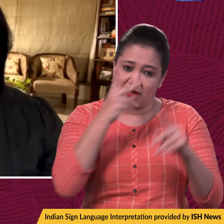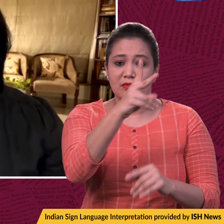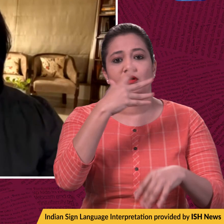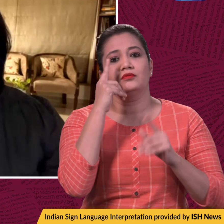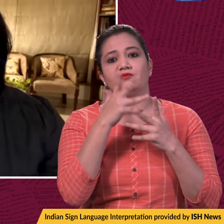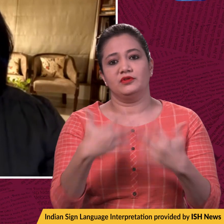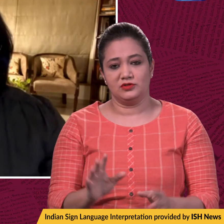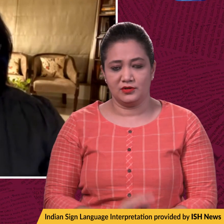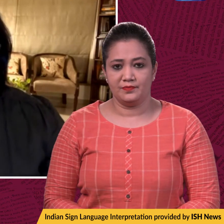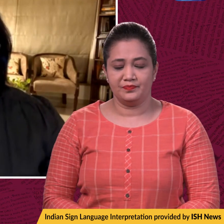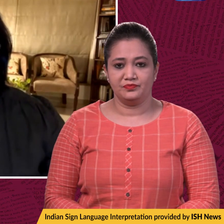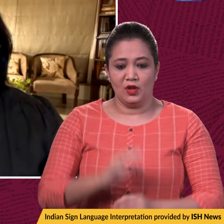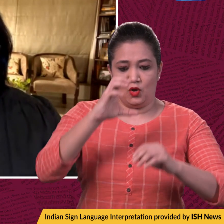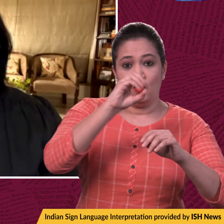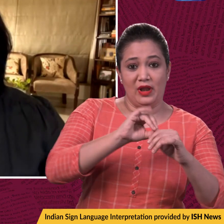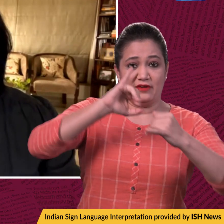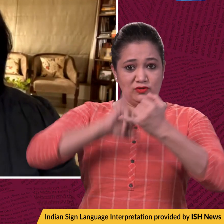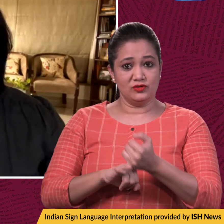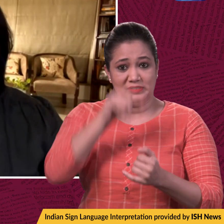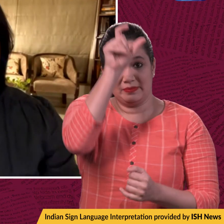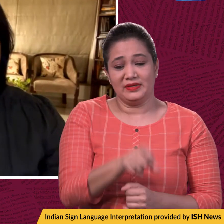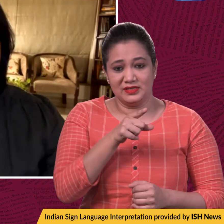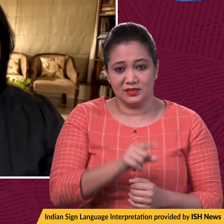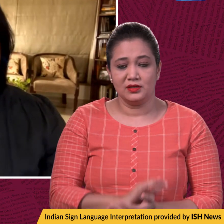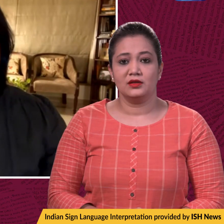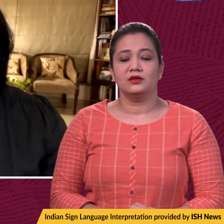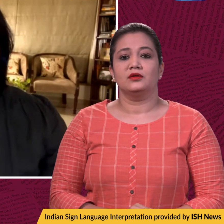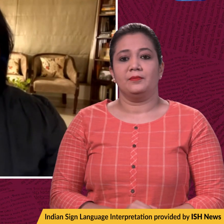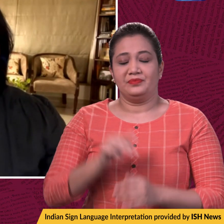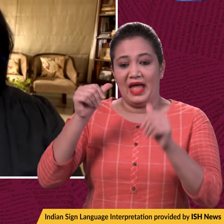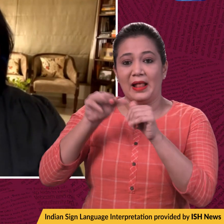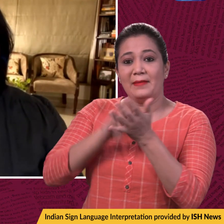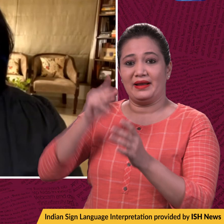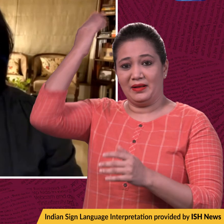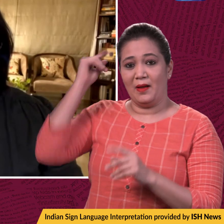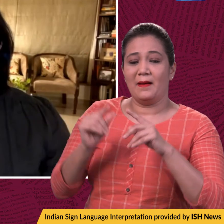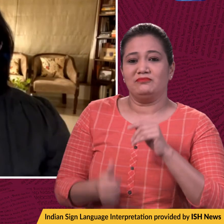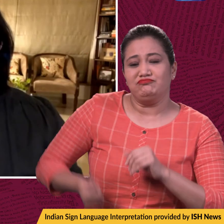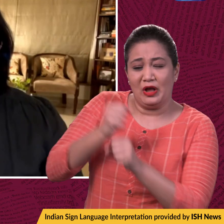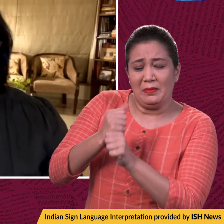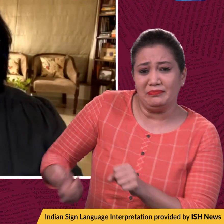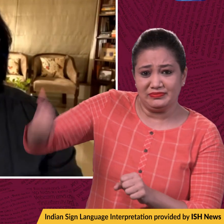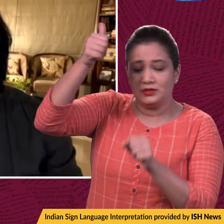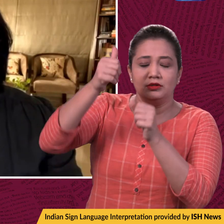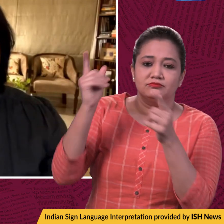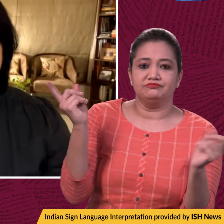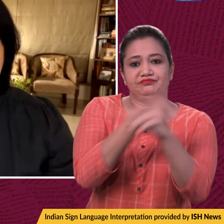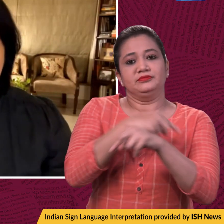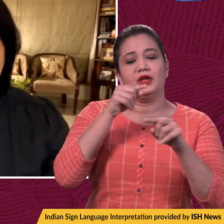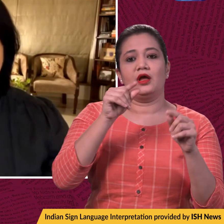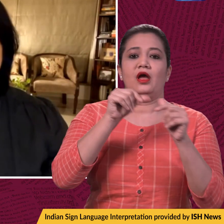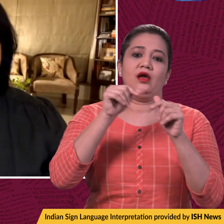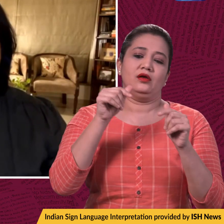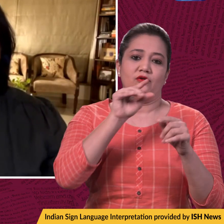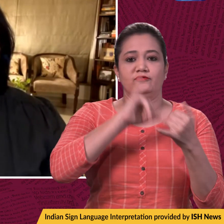response. Olaf Scholz will now be replacing Angela Merkel as German chancellor.